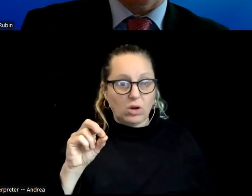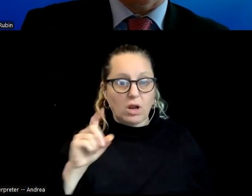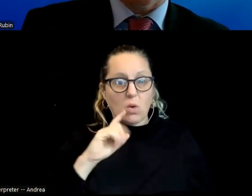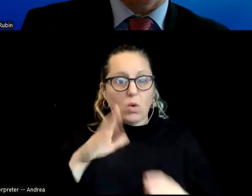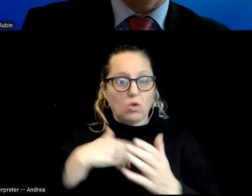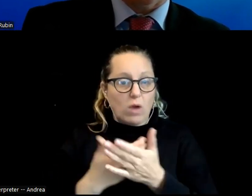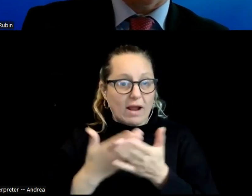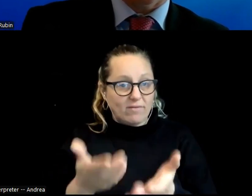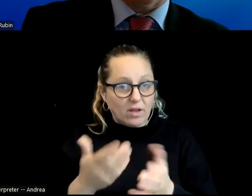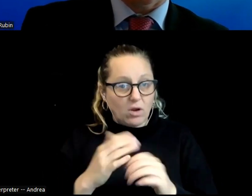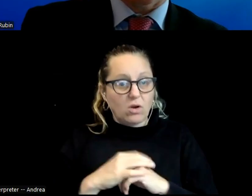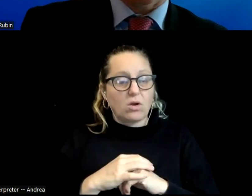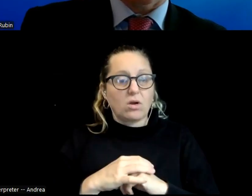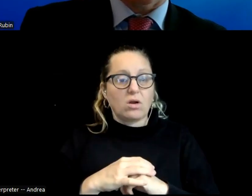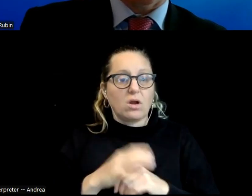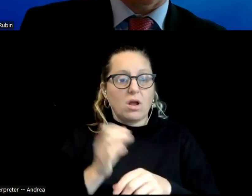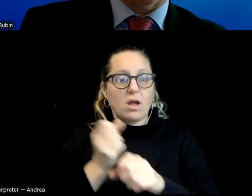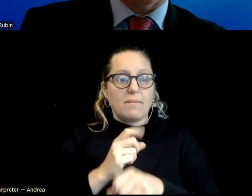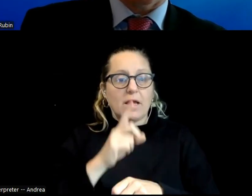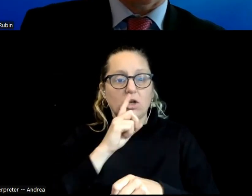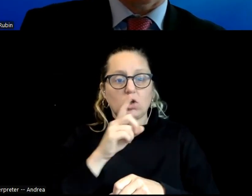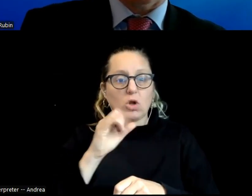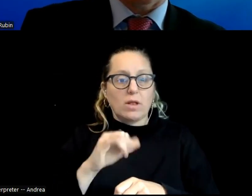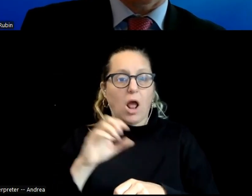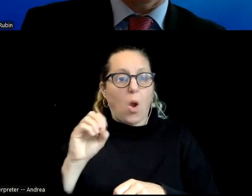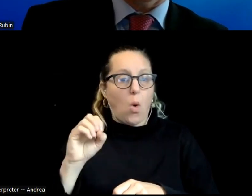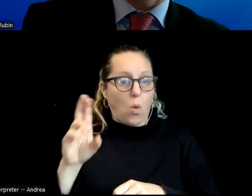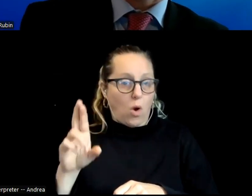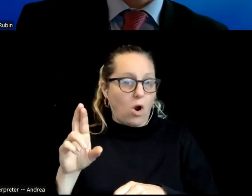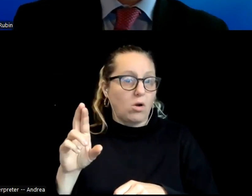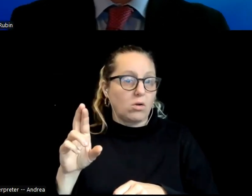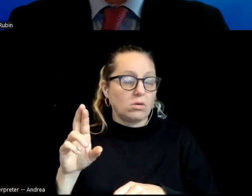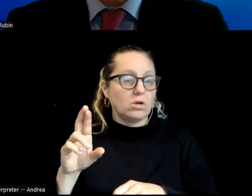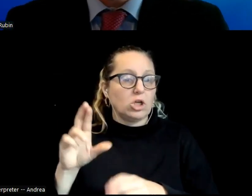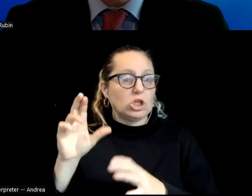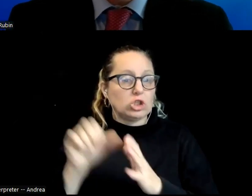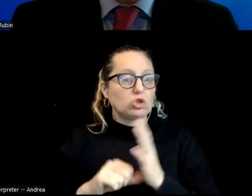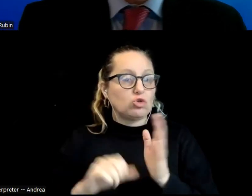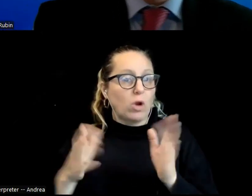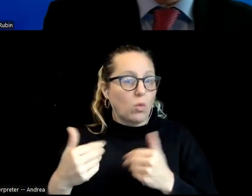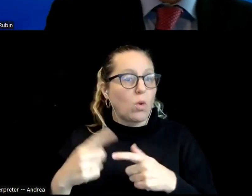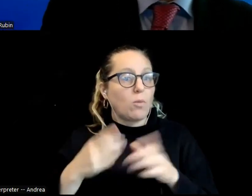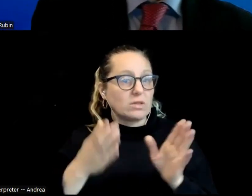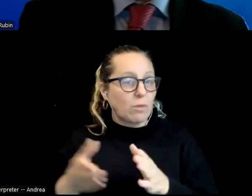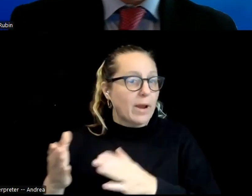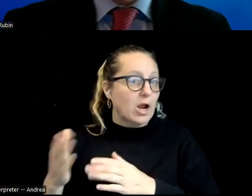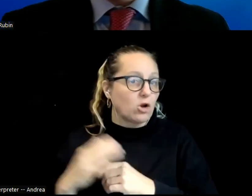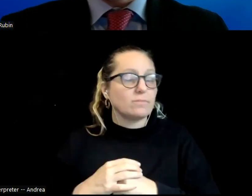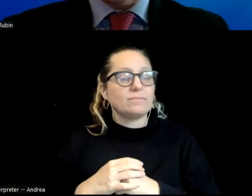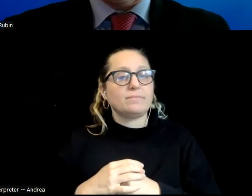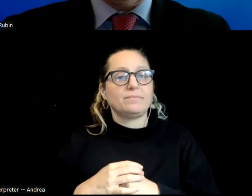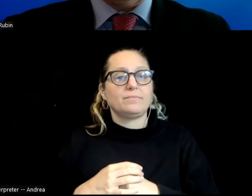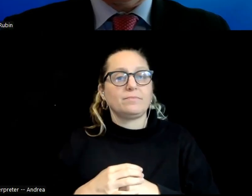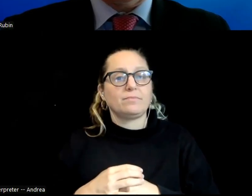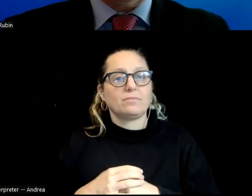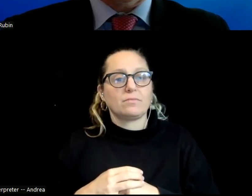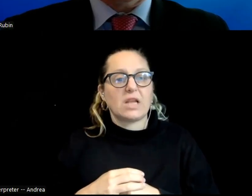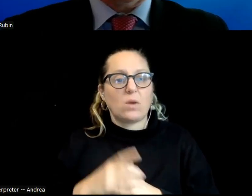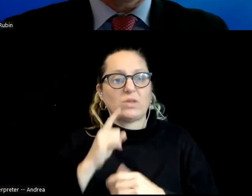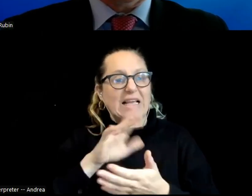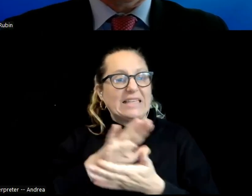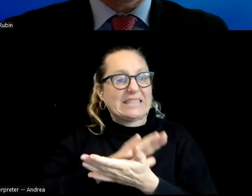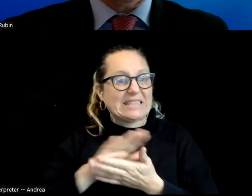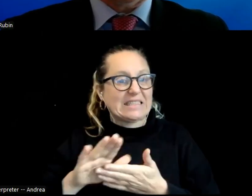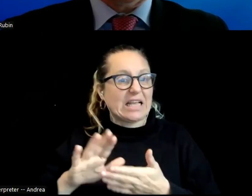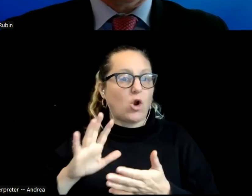there and make sure that my OR or surgery room was prepared. It was a sterile setting,